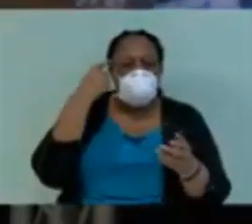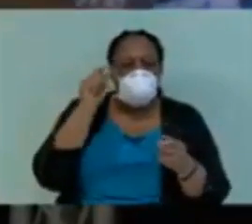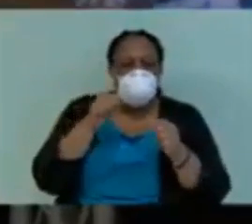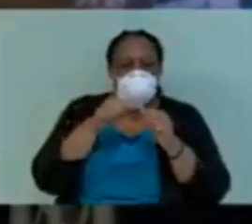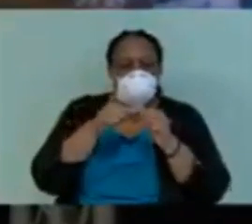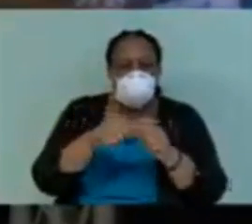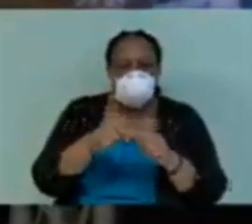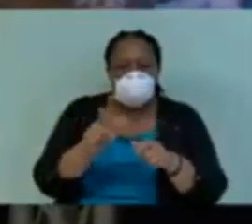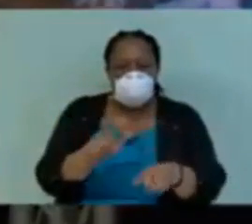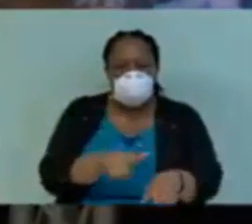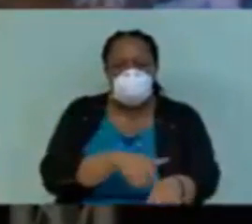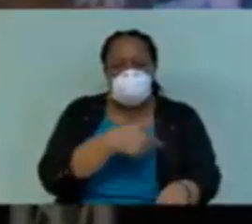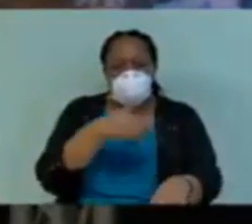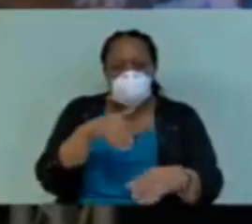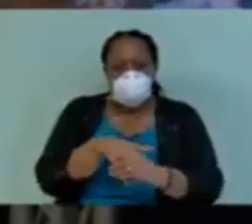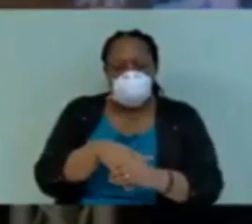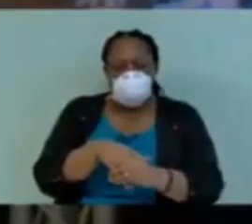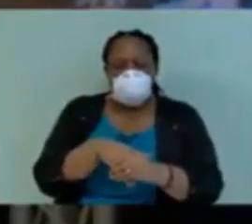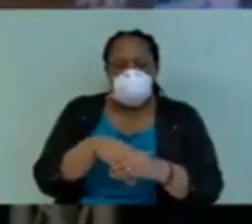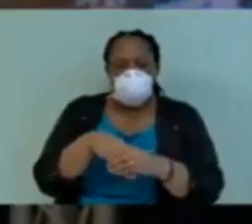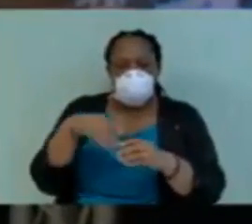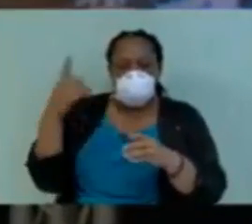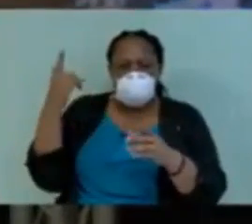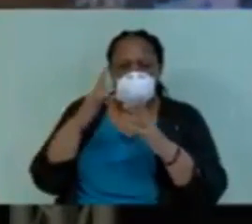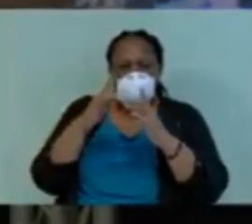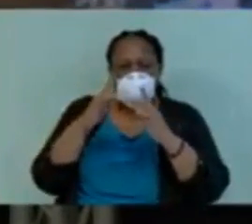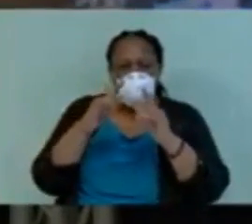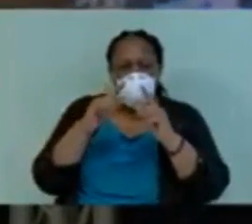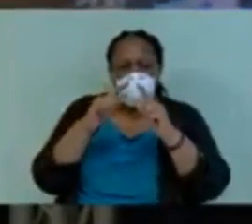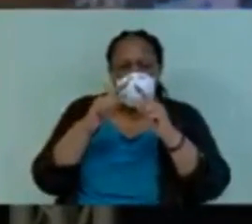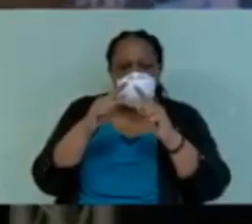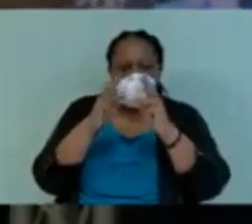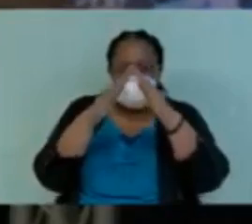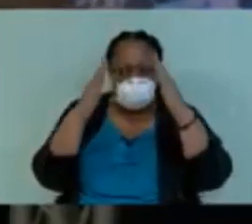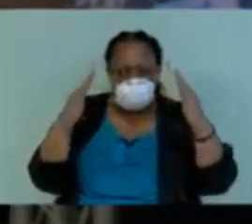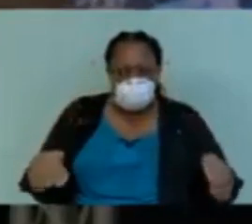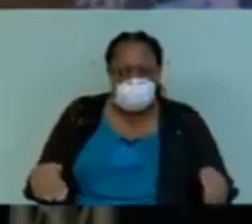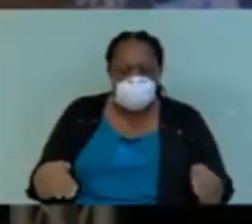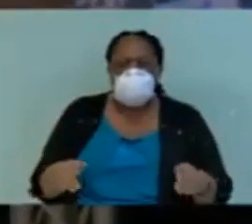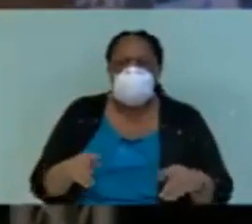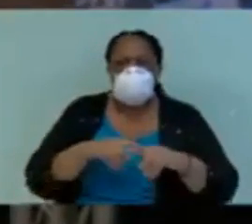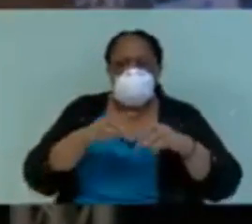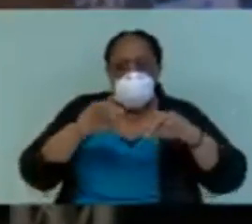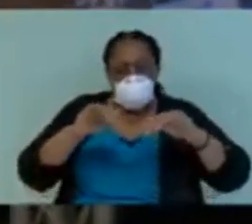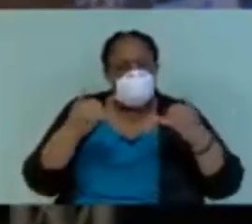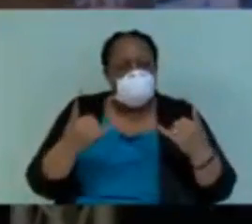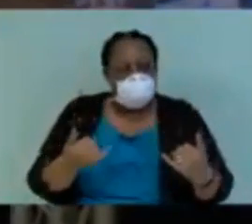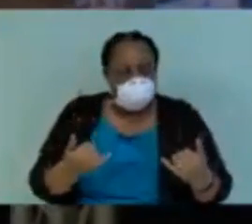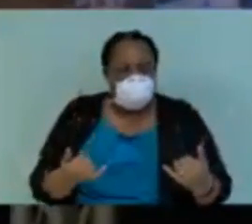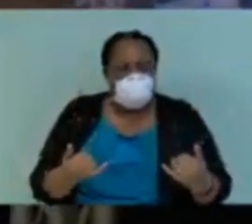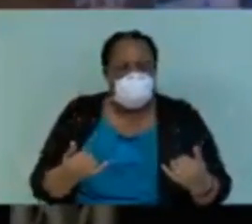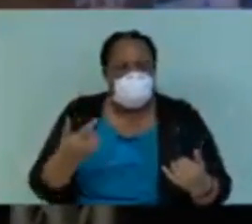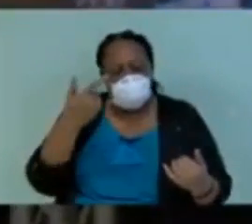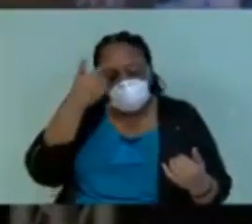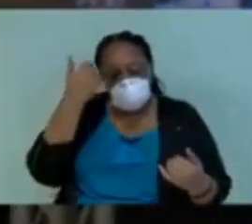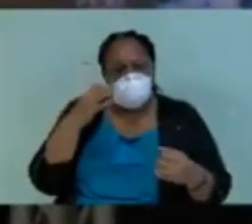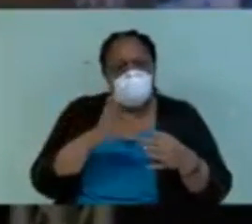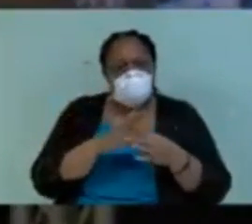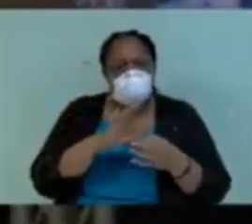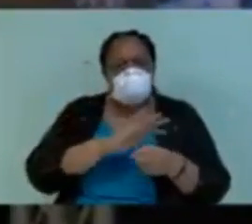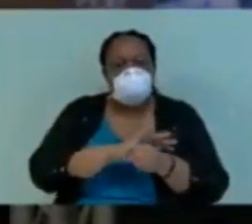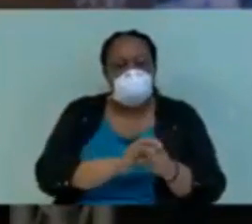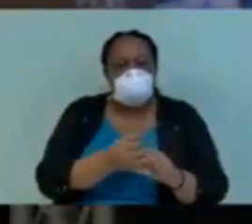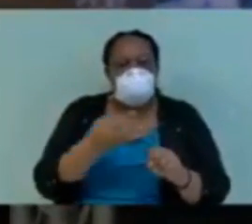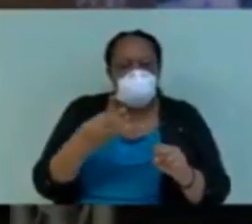in the Federation is the waiver of storage fees. This is one